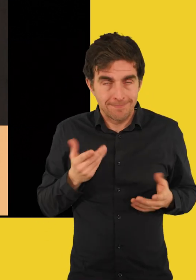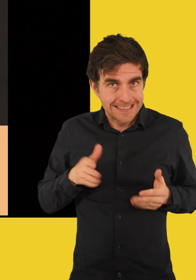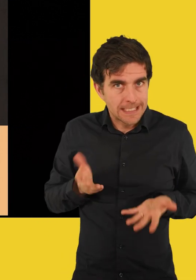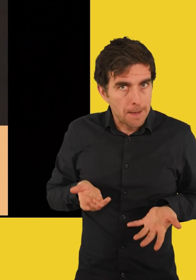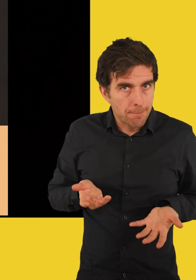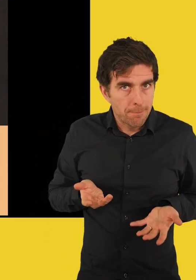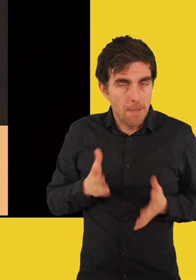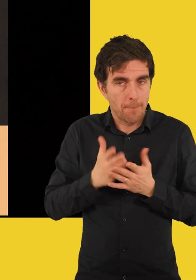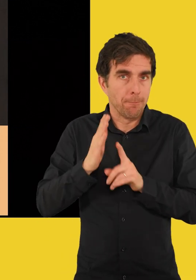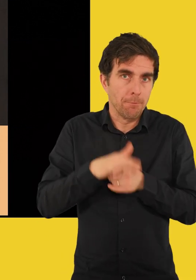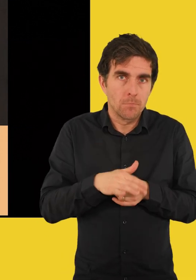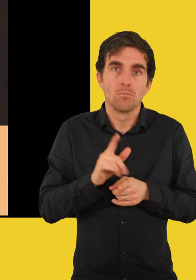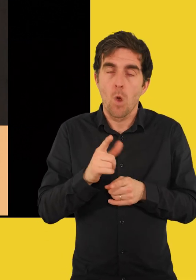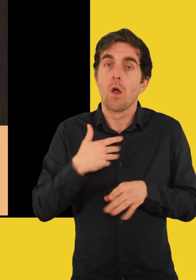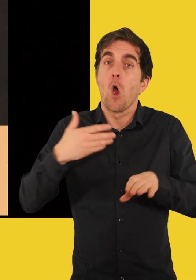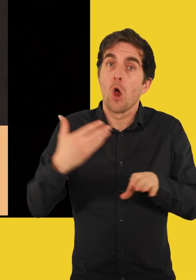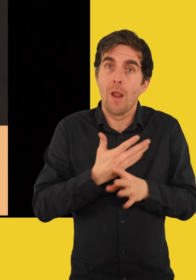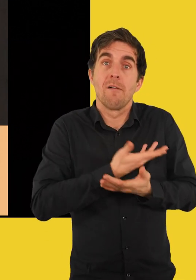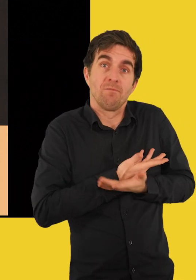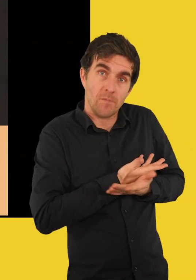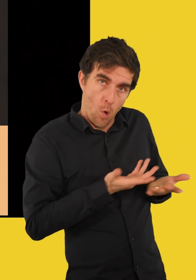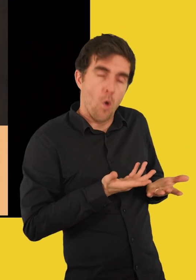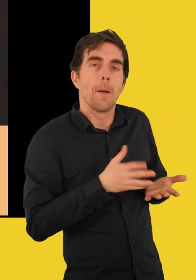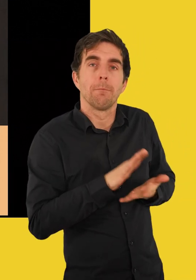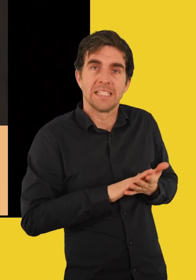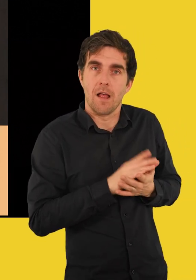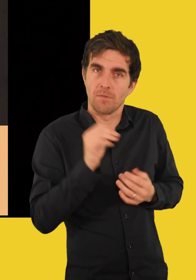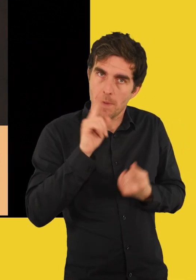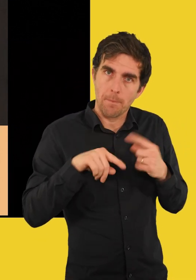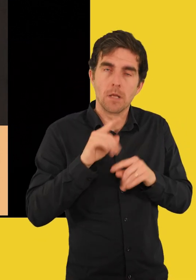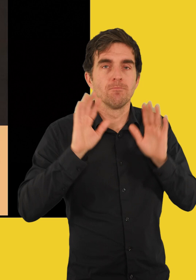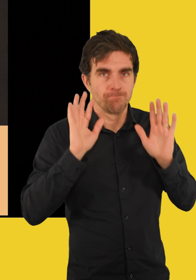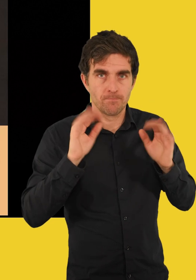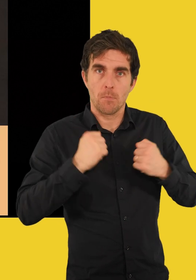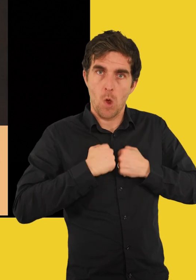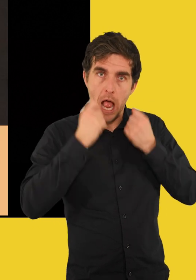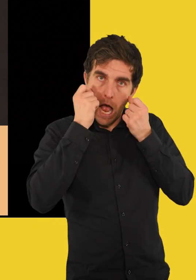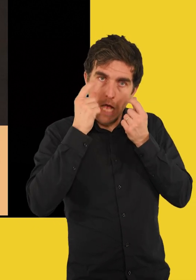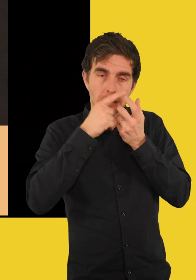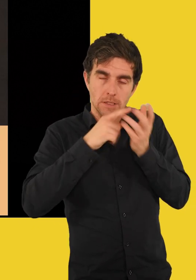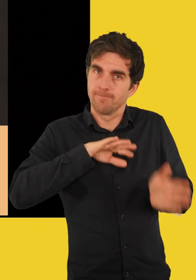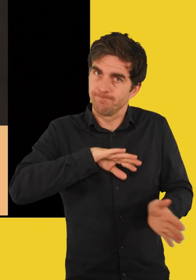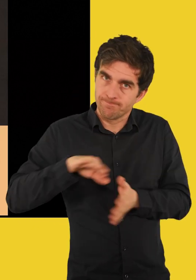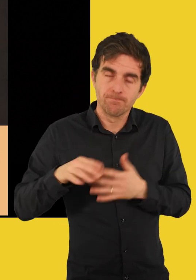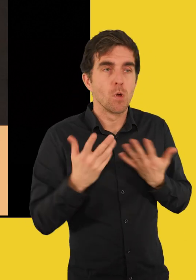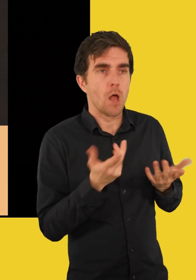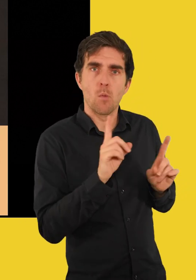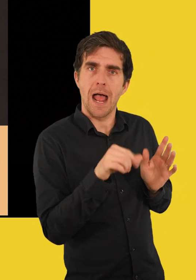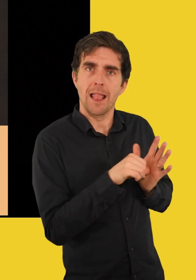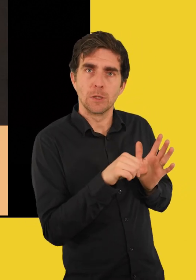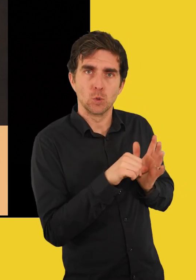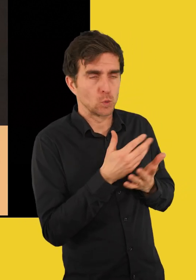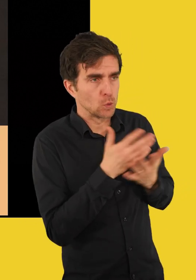them. In doing four, we have folks with the most societal power put forward their own ideas for how to address issues